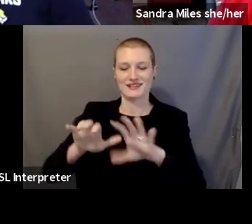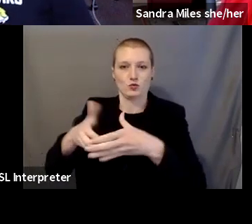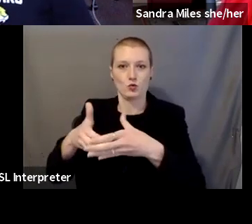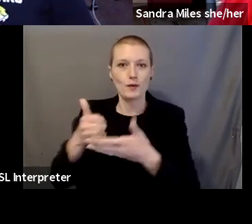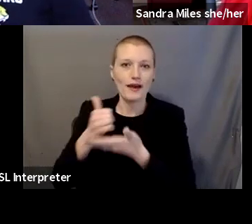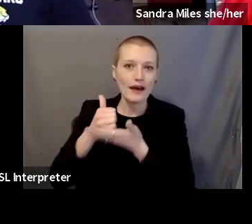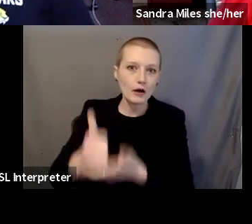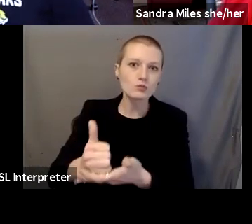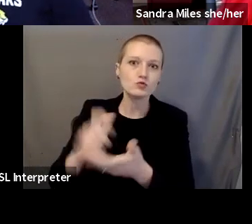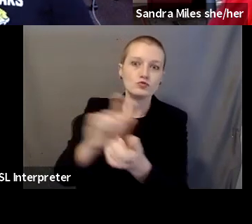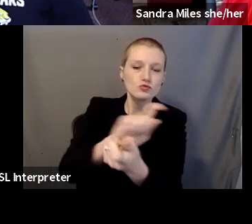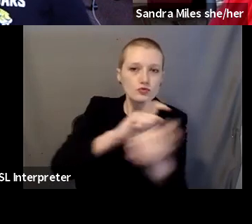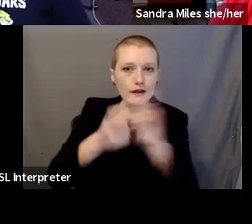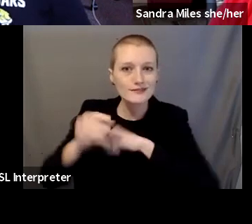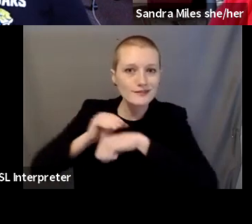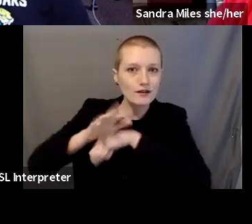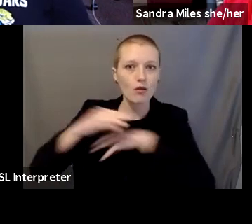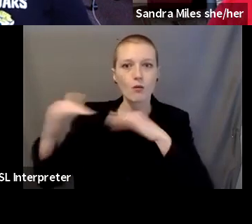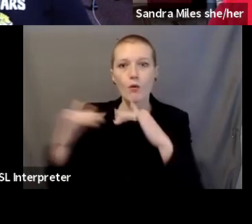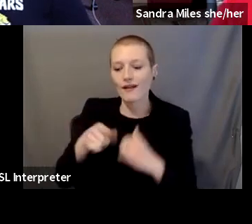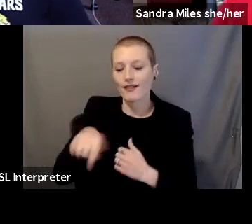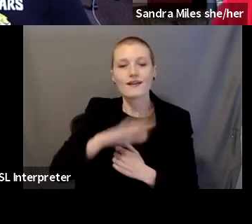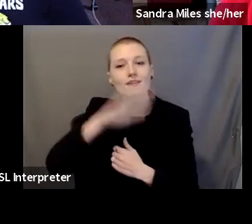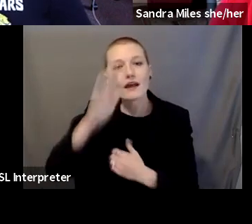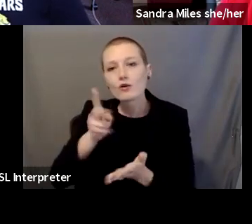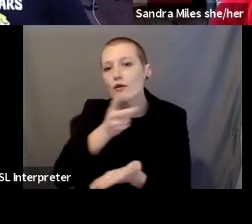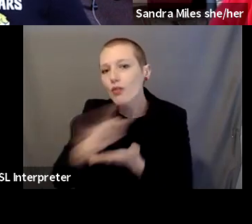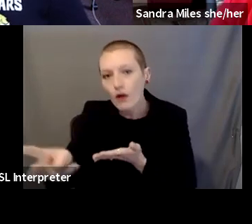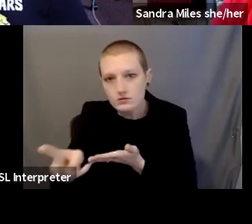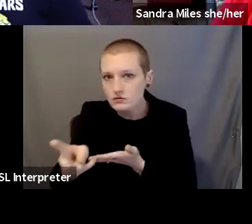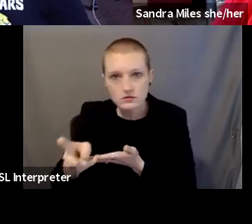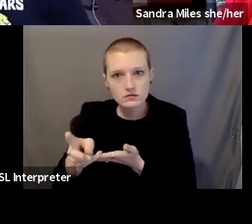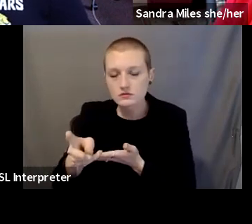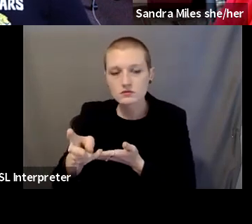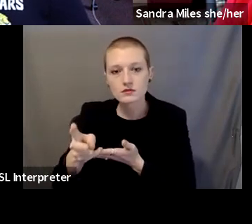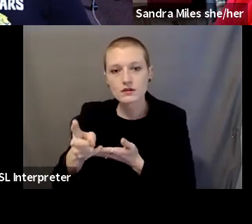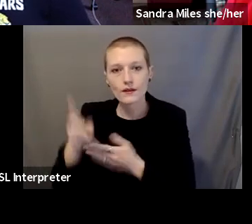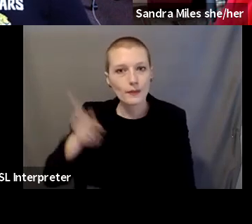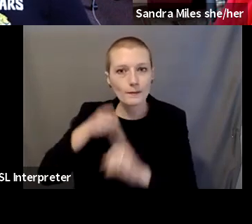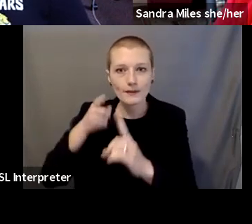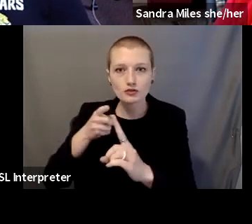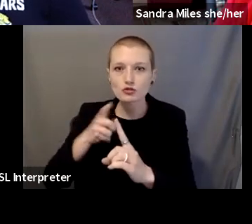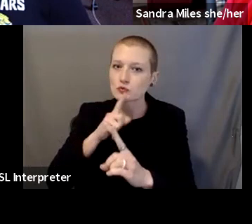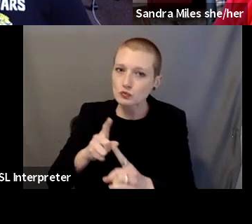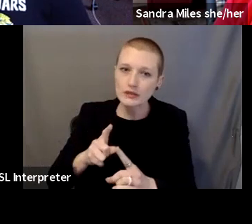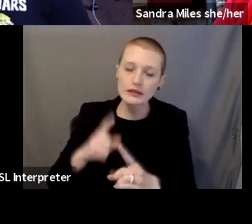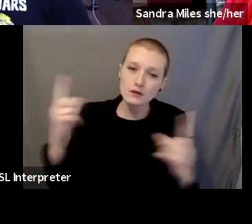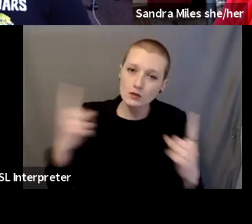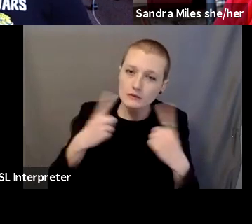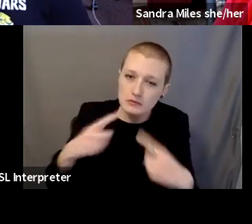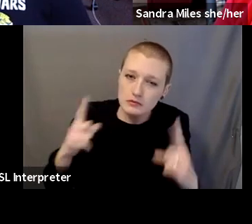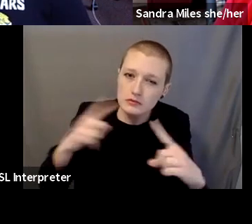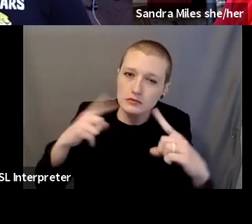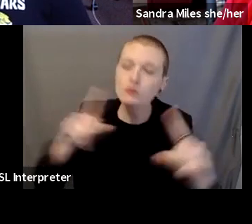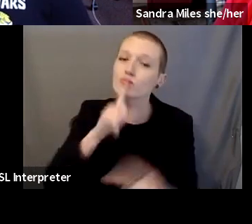lost a mission. They never failed at any mission they did. They really changed the tide in the war. And if